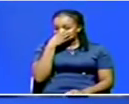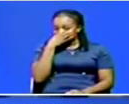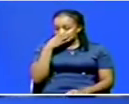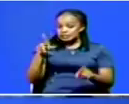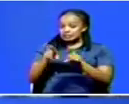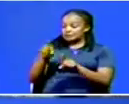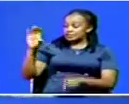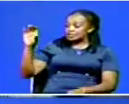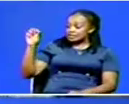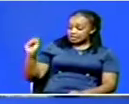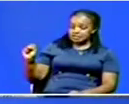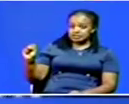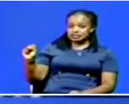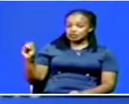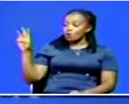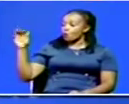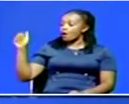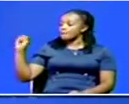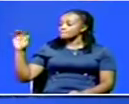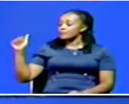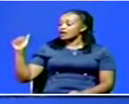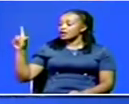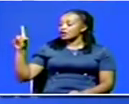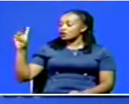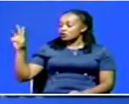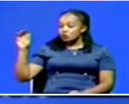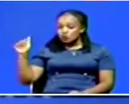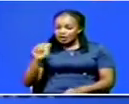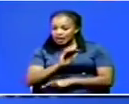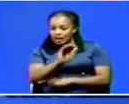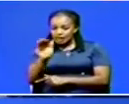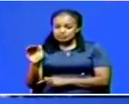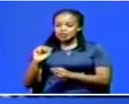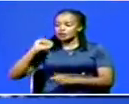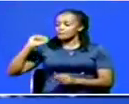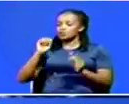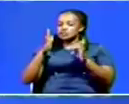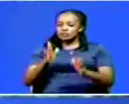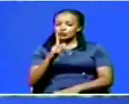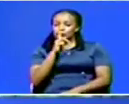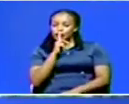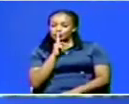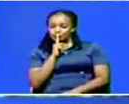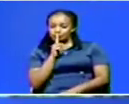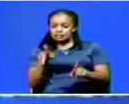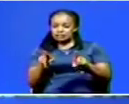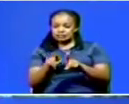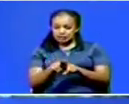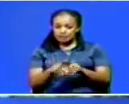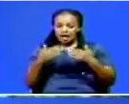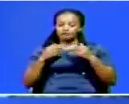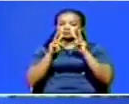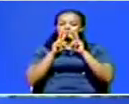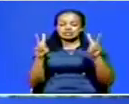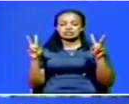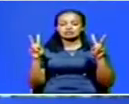Cabinet Secretary Eugene Wamalwa called for tolerance and sobriety among politicians from the political divide. Tuweze kuwa na mkutano